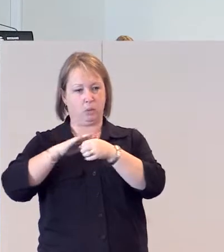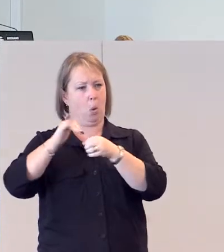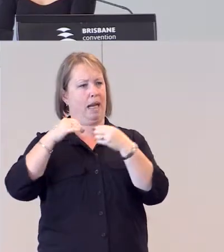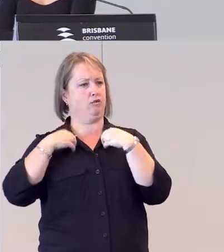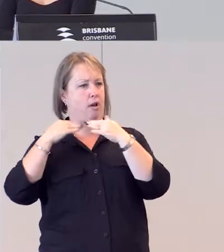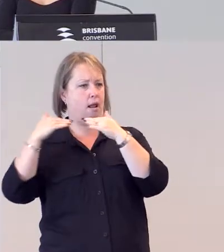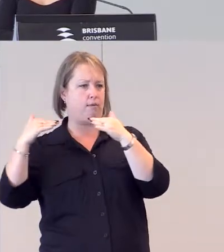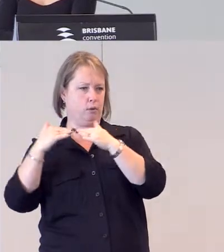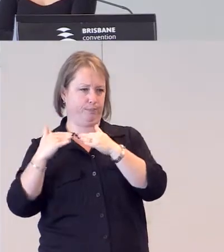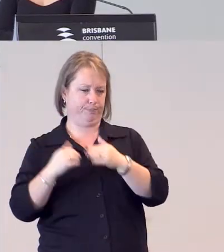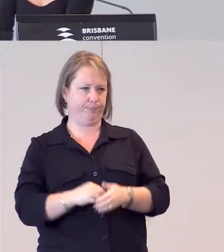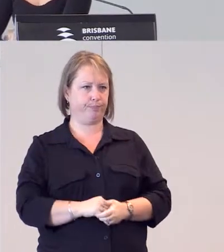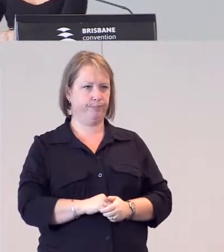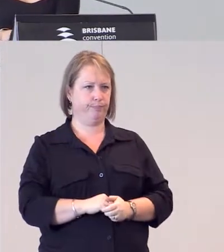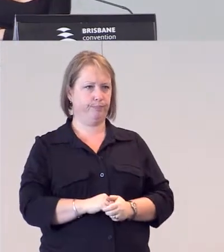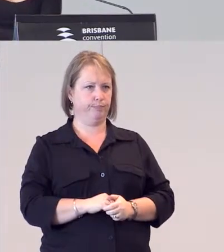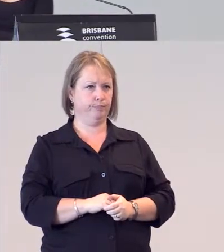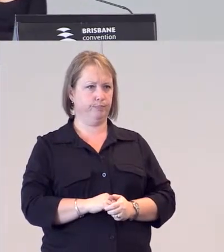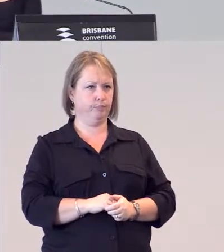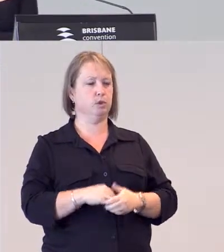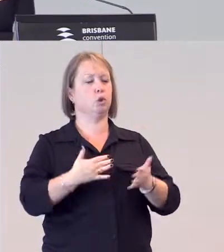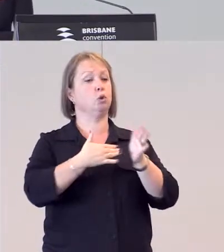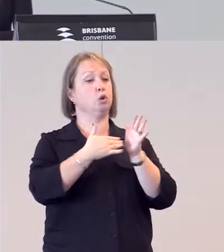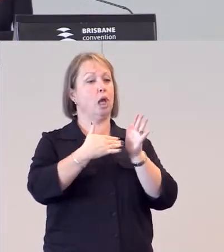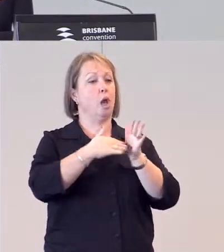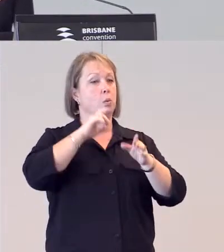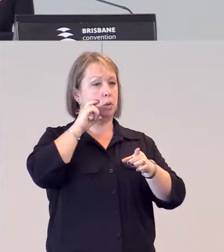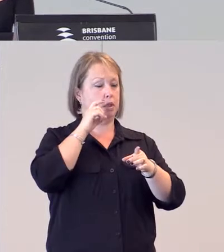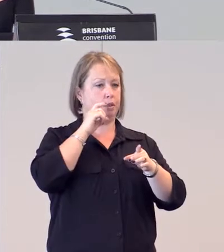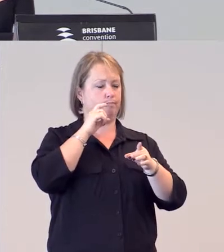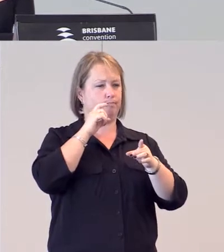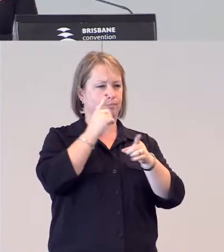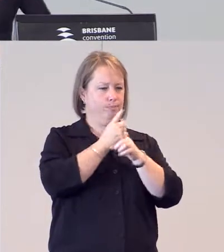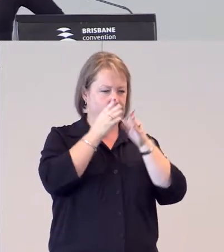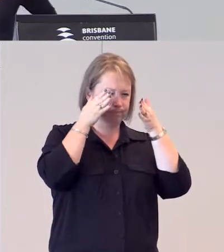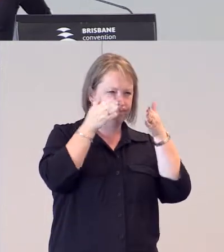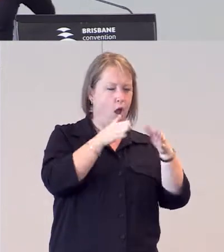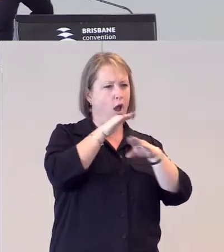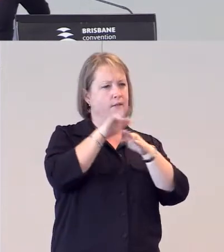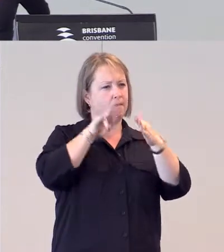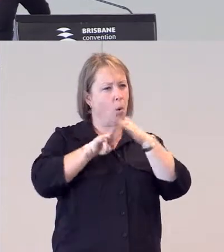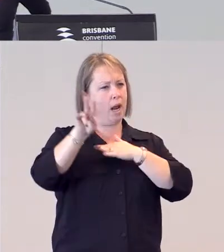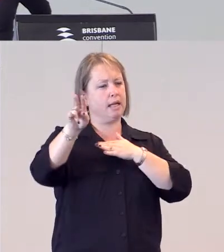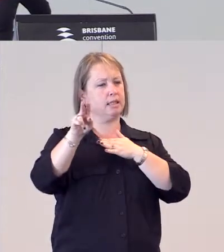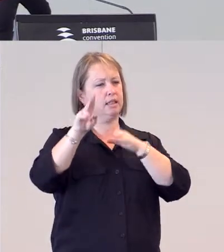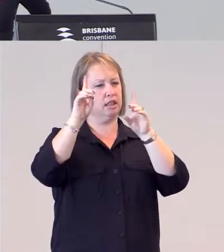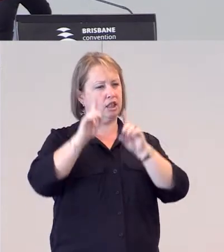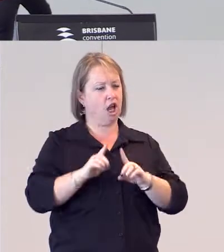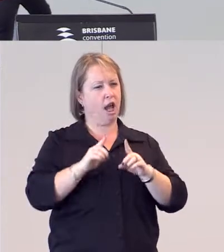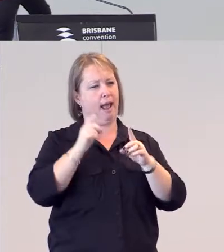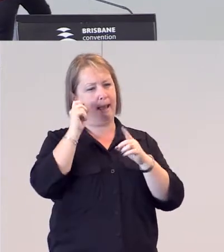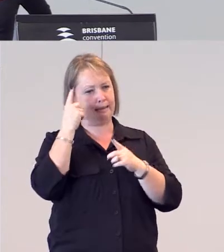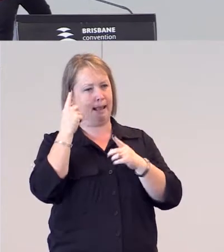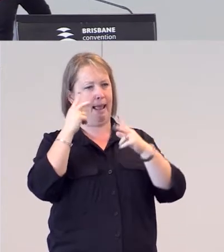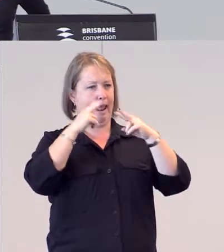level. So we're going to talk today, and we're going to focus very much around the forecast and design and understand and analyse